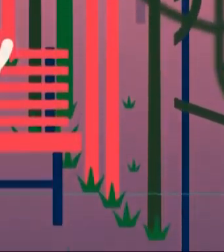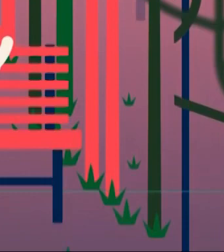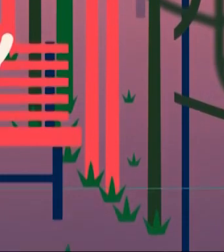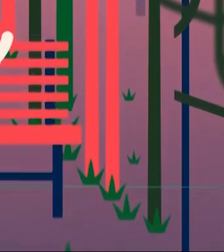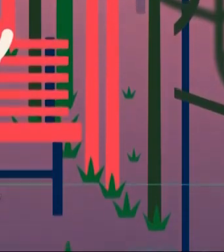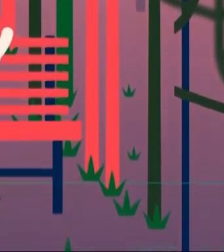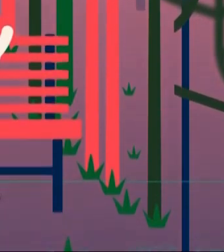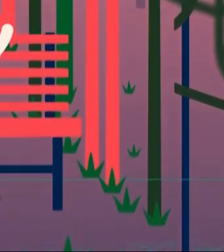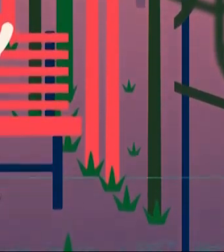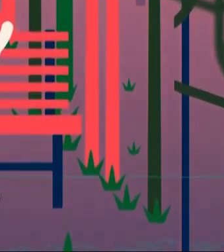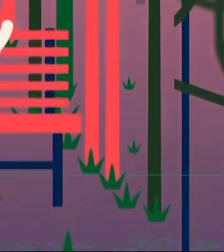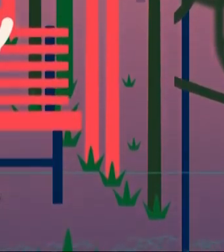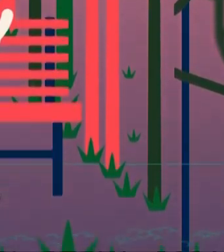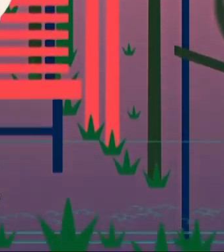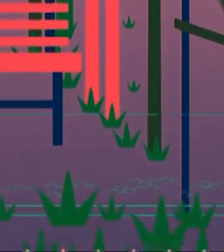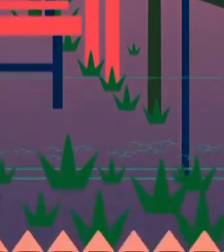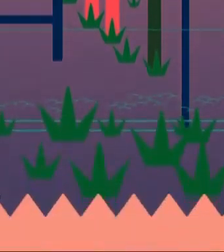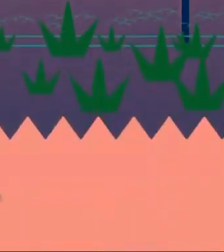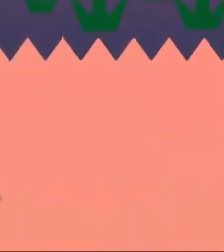how.